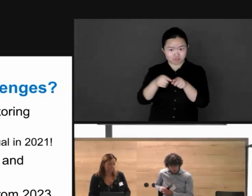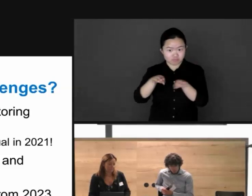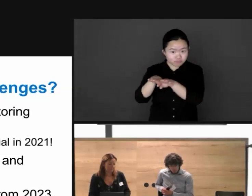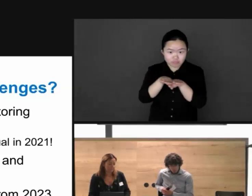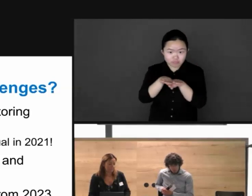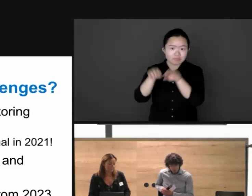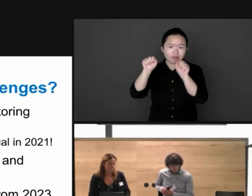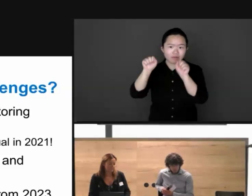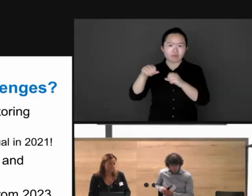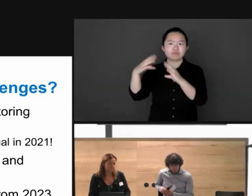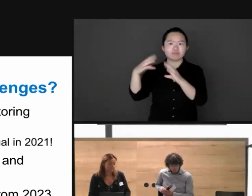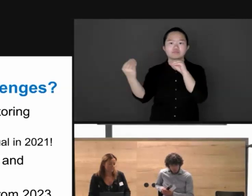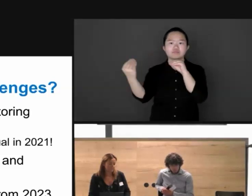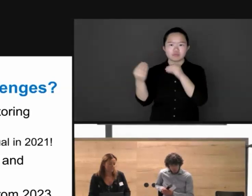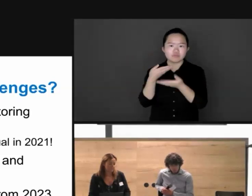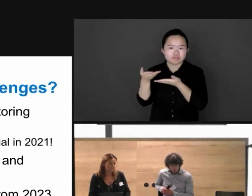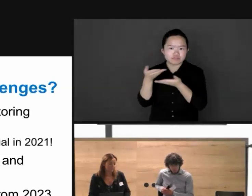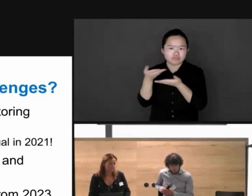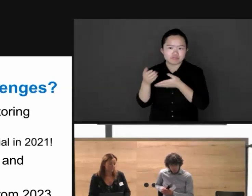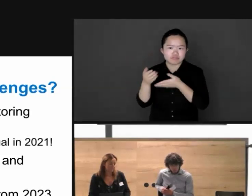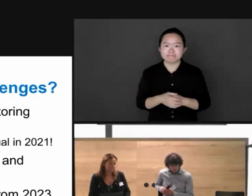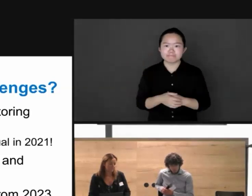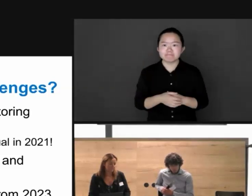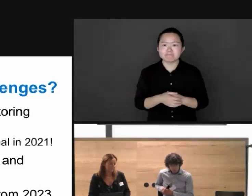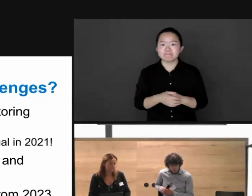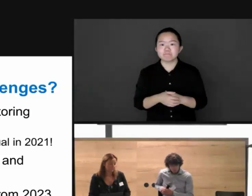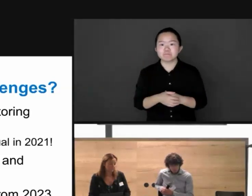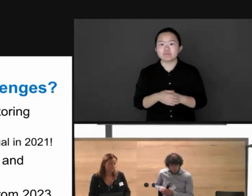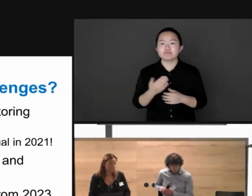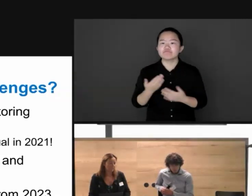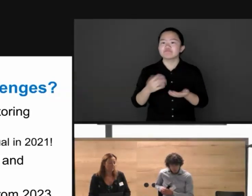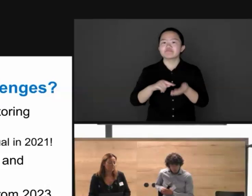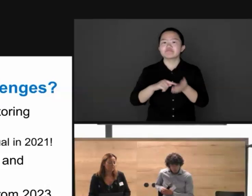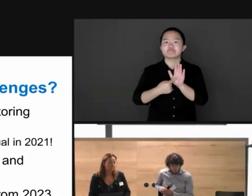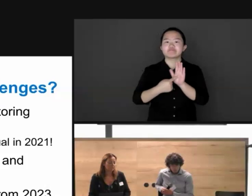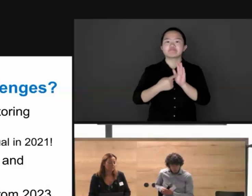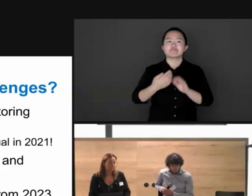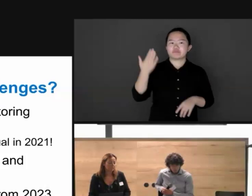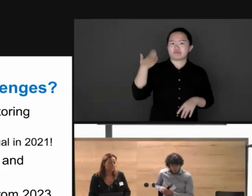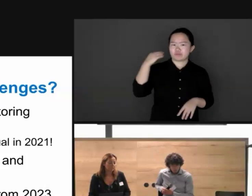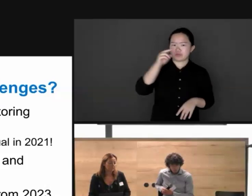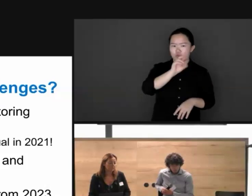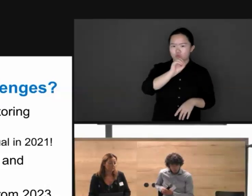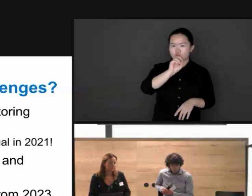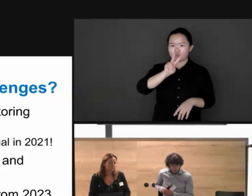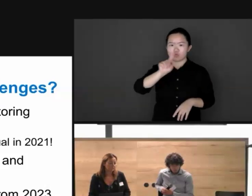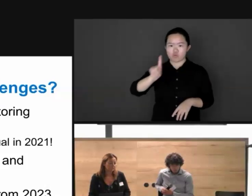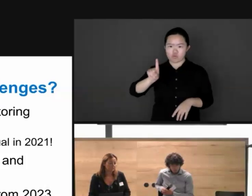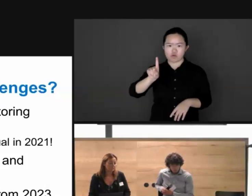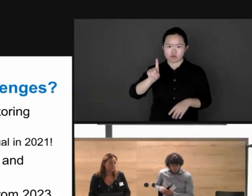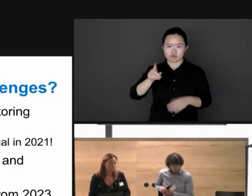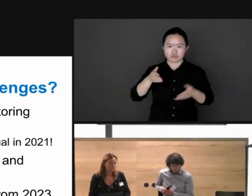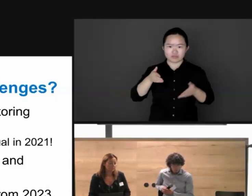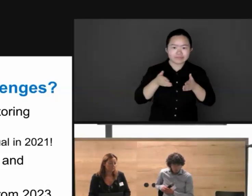the EN standard, WCAG, input from Estonian evaluators, etc. One of the most useful tools we had